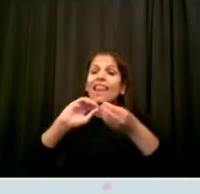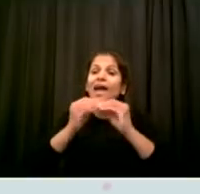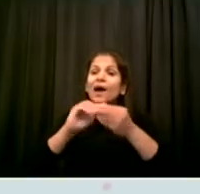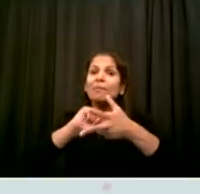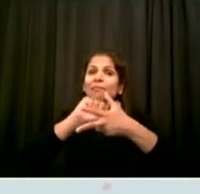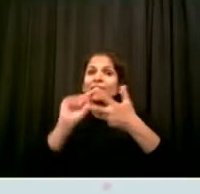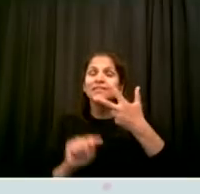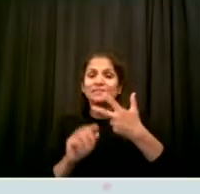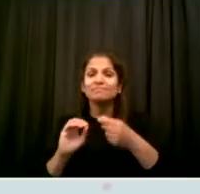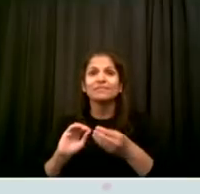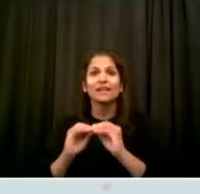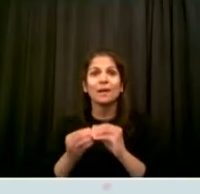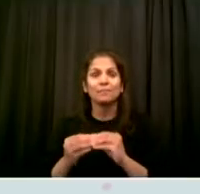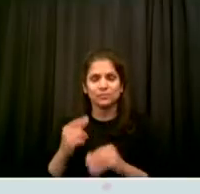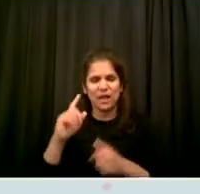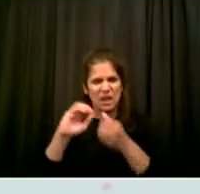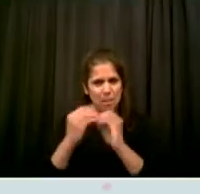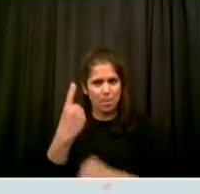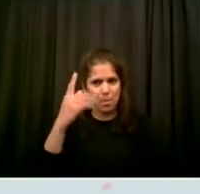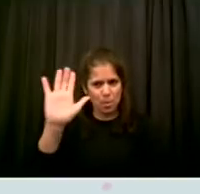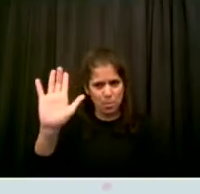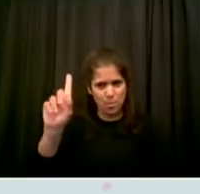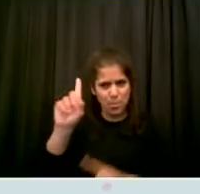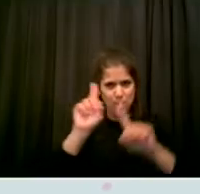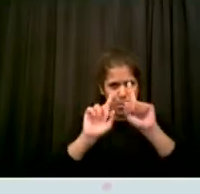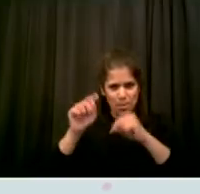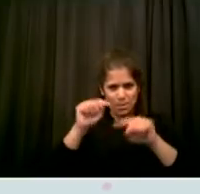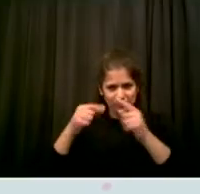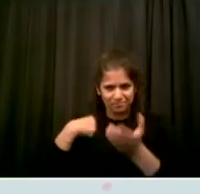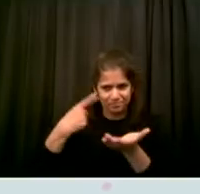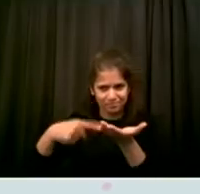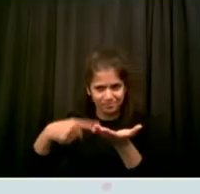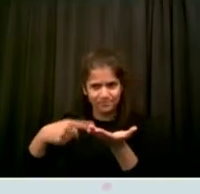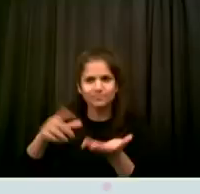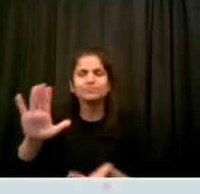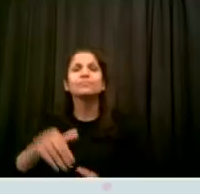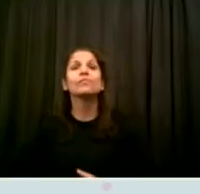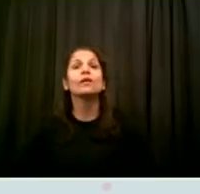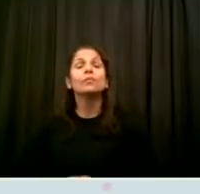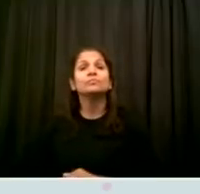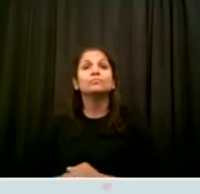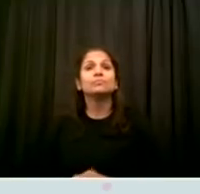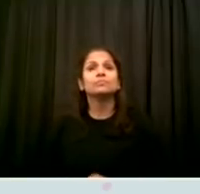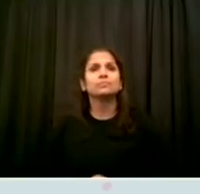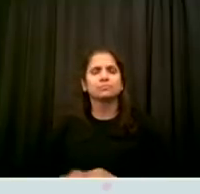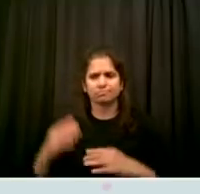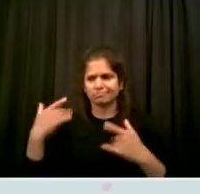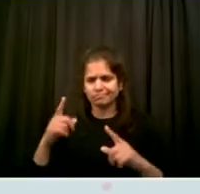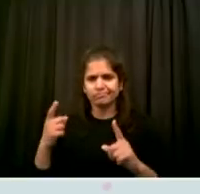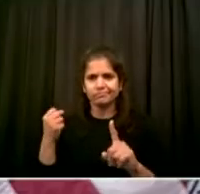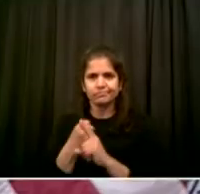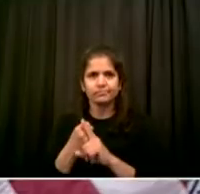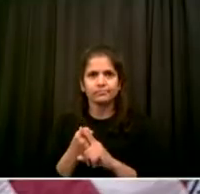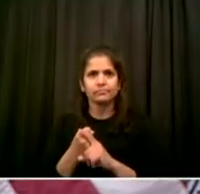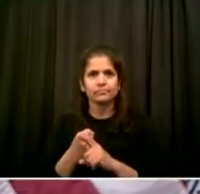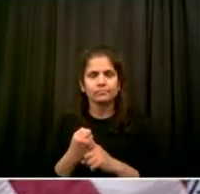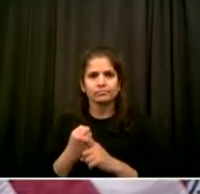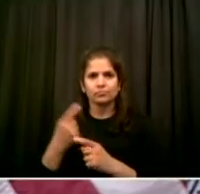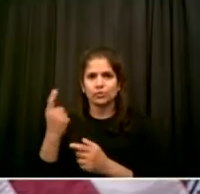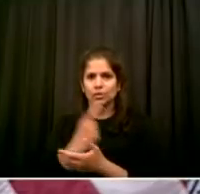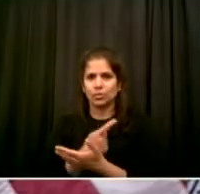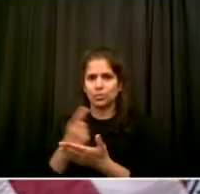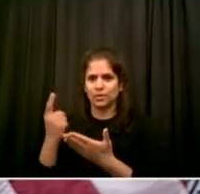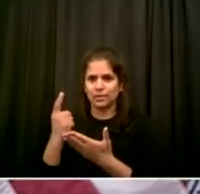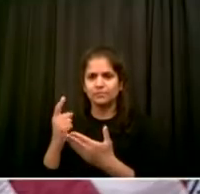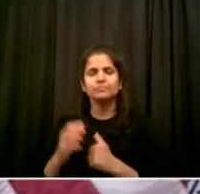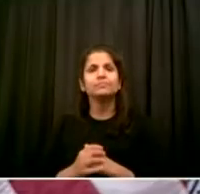about something that's been going on over these last weeks that we've talked about from time to time, and it's not the same as the